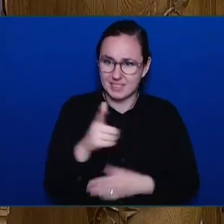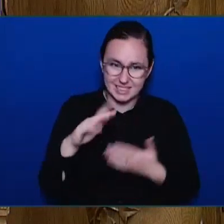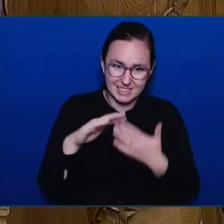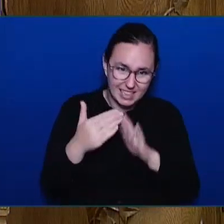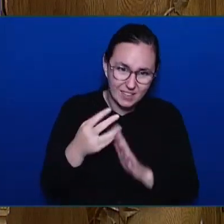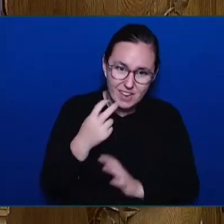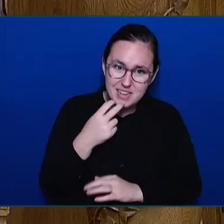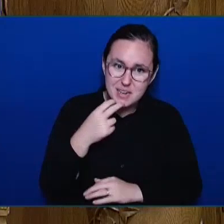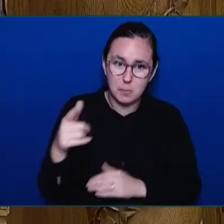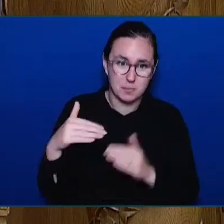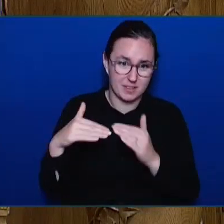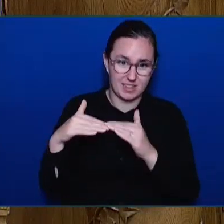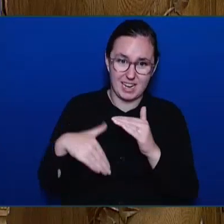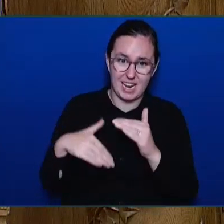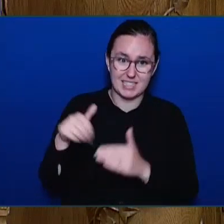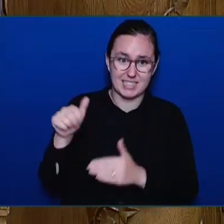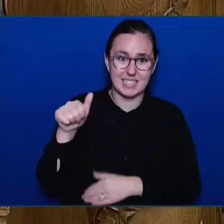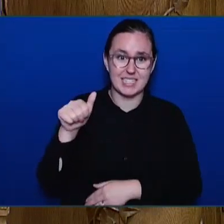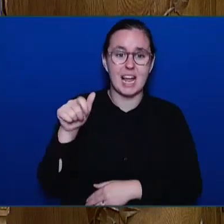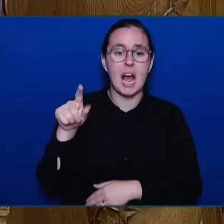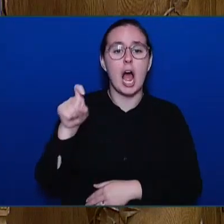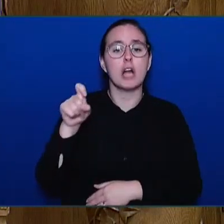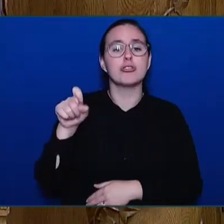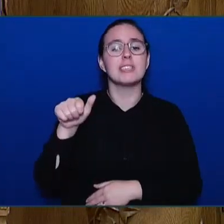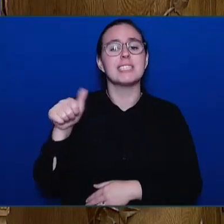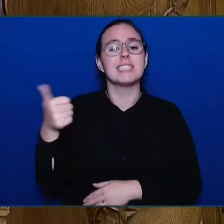Minister of Health. Well, thank